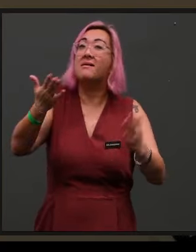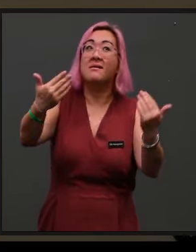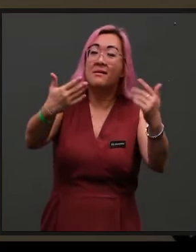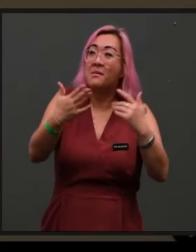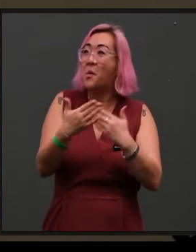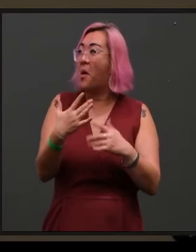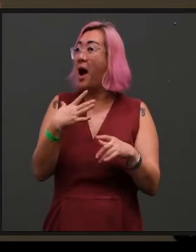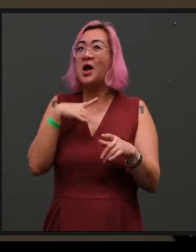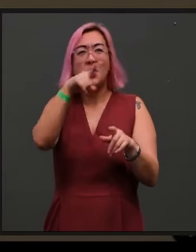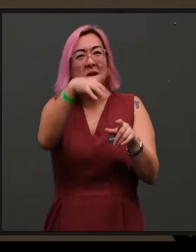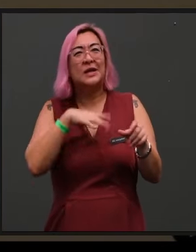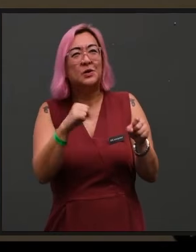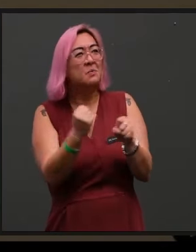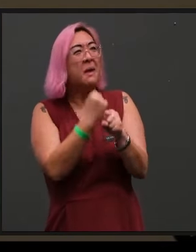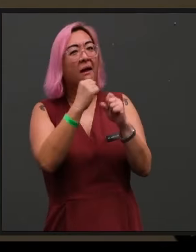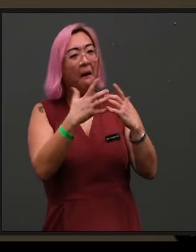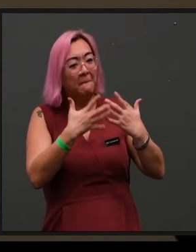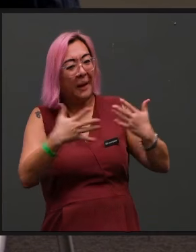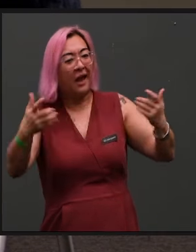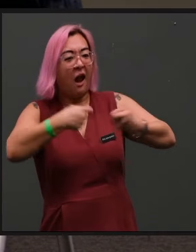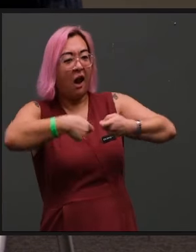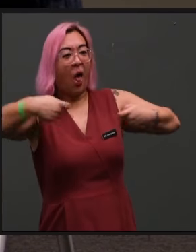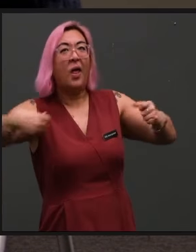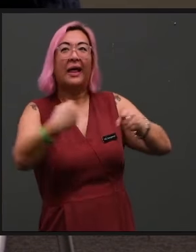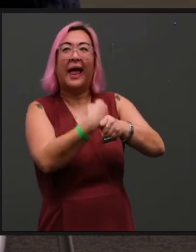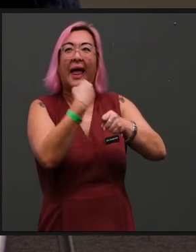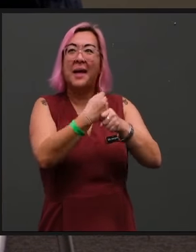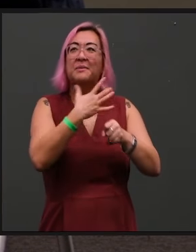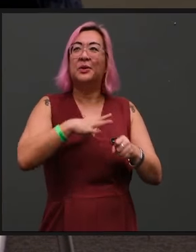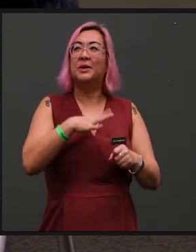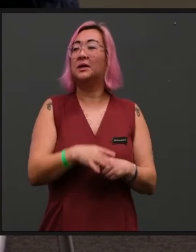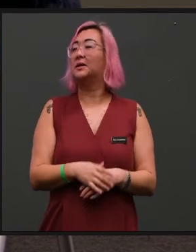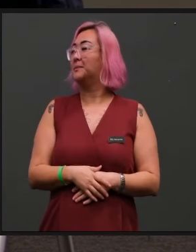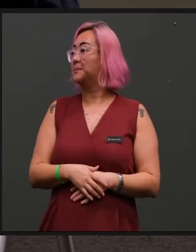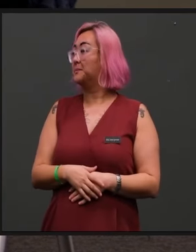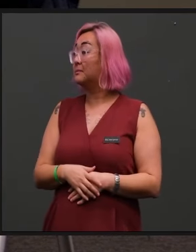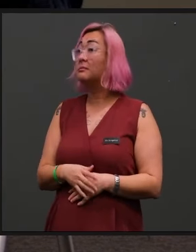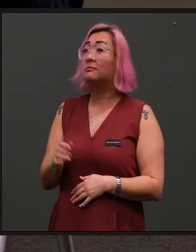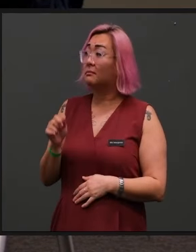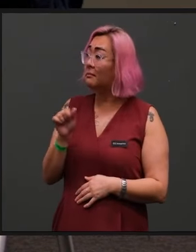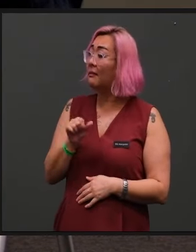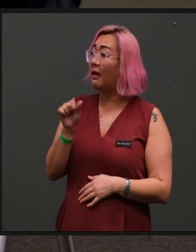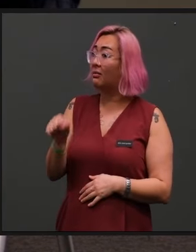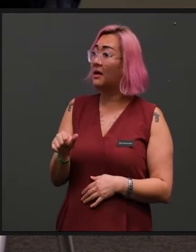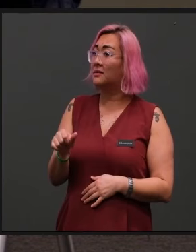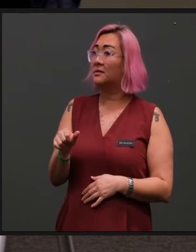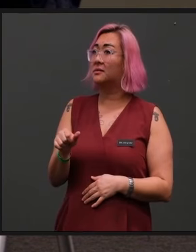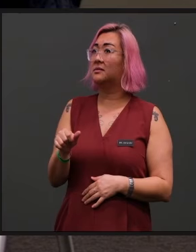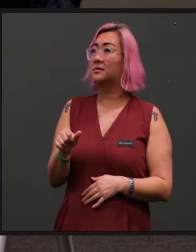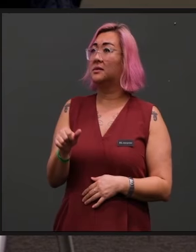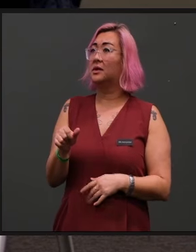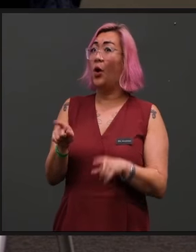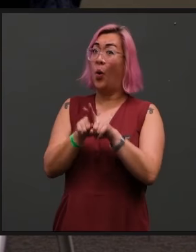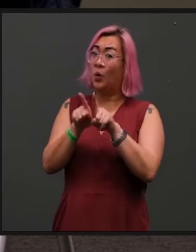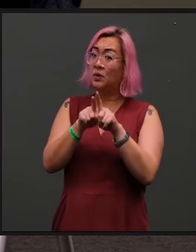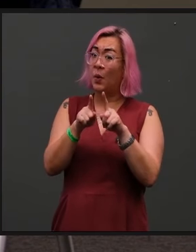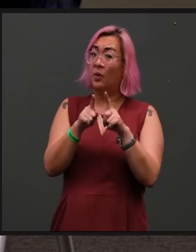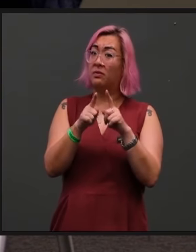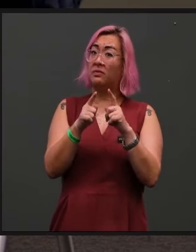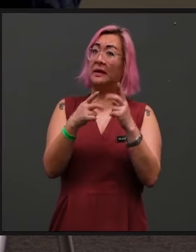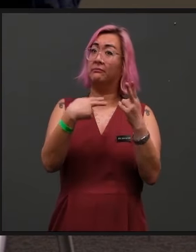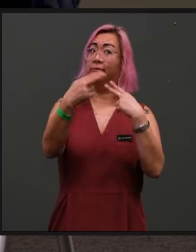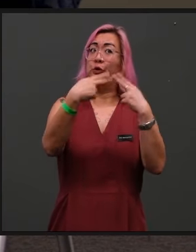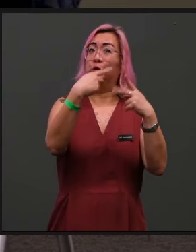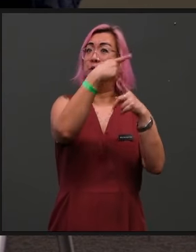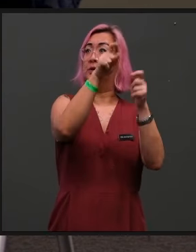make a whole thing of it, essentially." And then on top of that, I believe there was press as well, right? Press coverage that got. It was